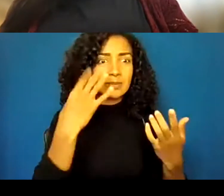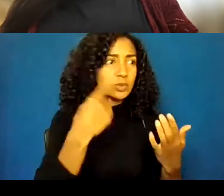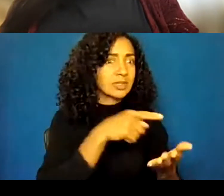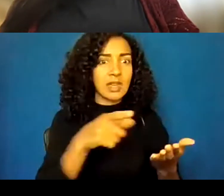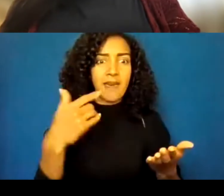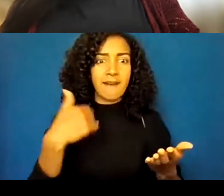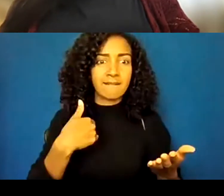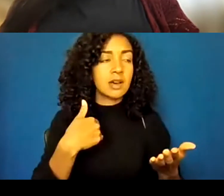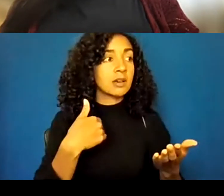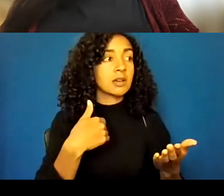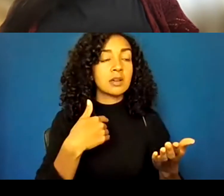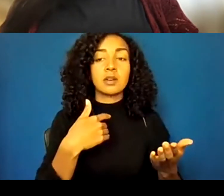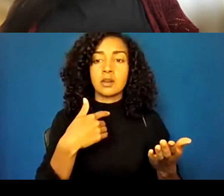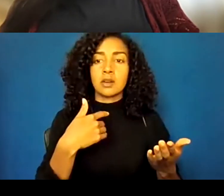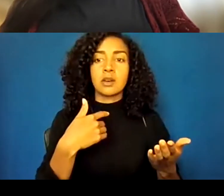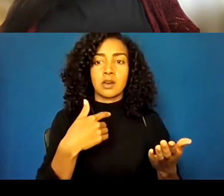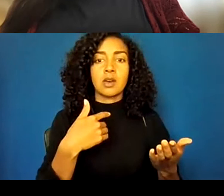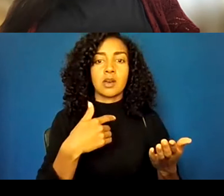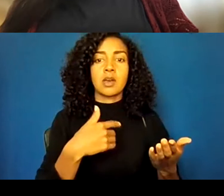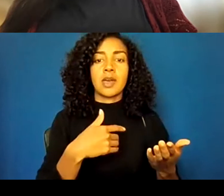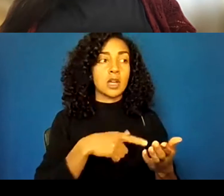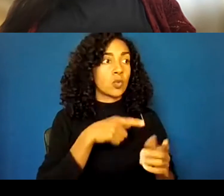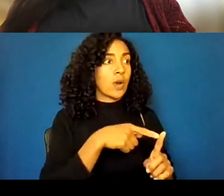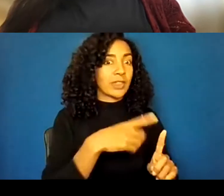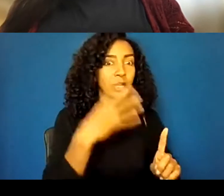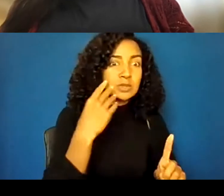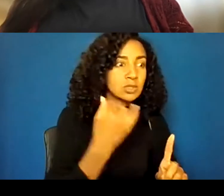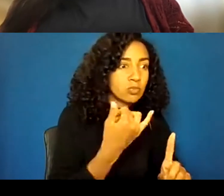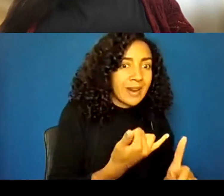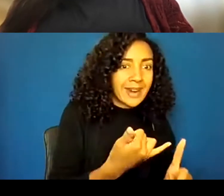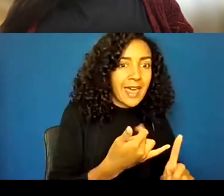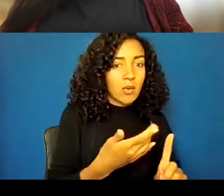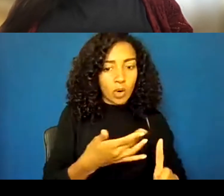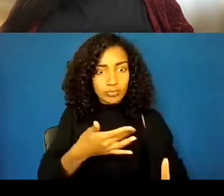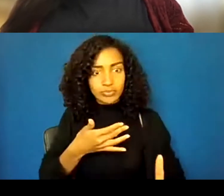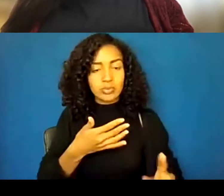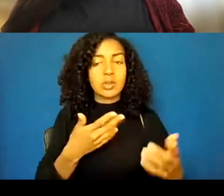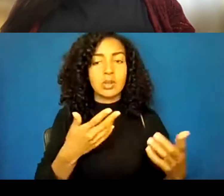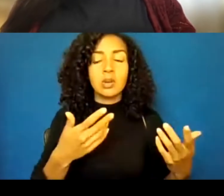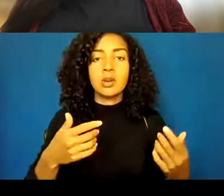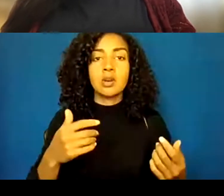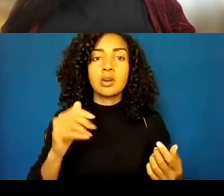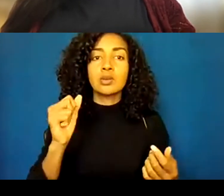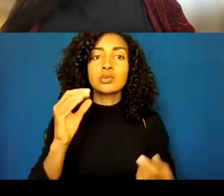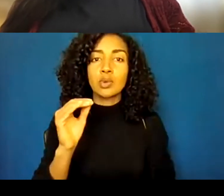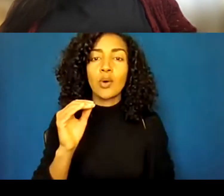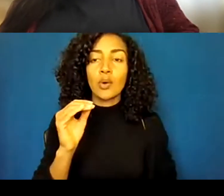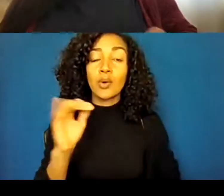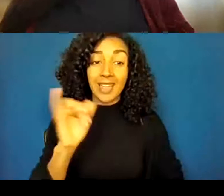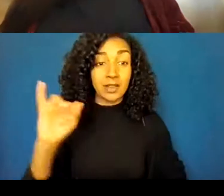they've led themselves or are at the moment. And so with a really, as